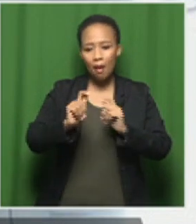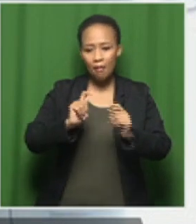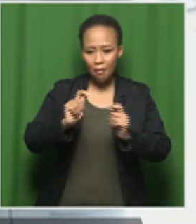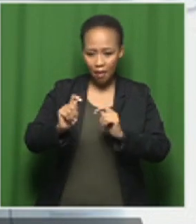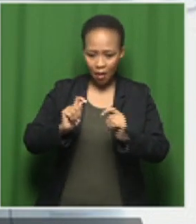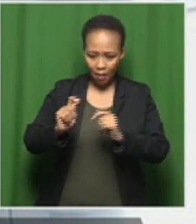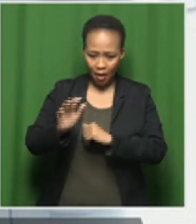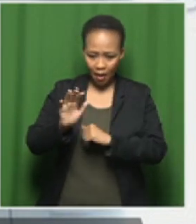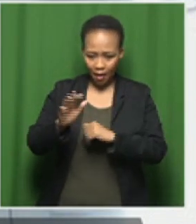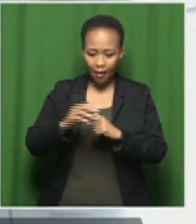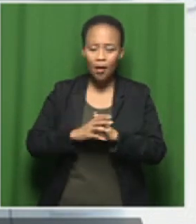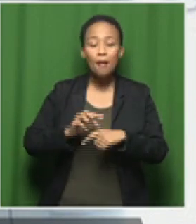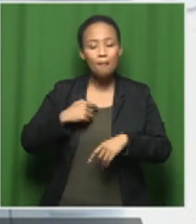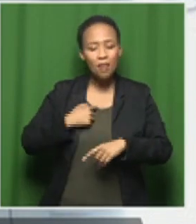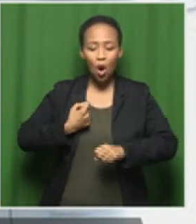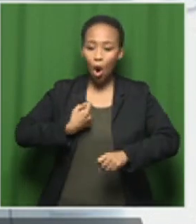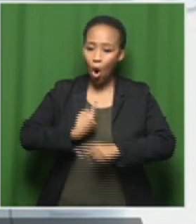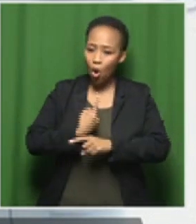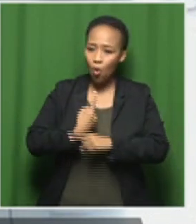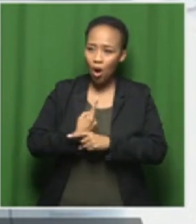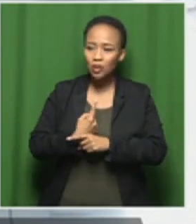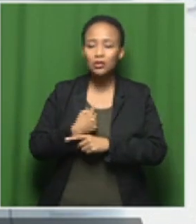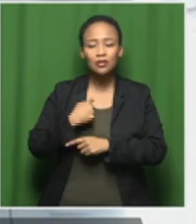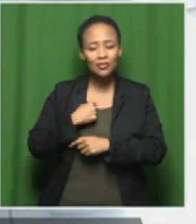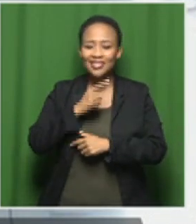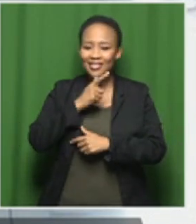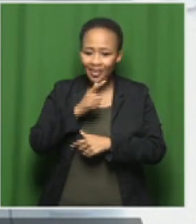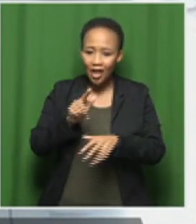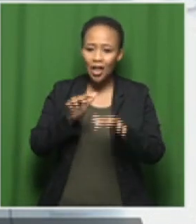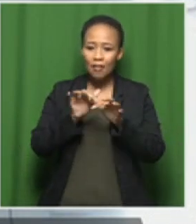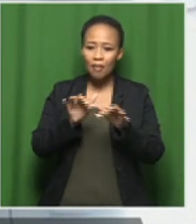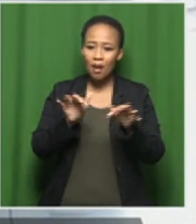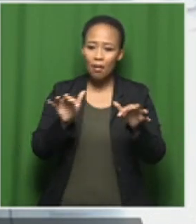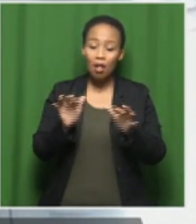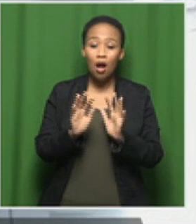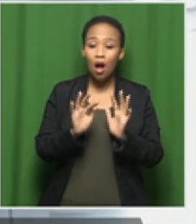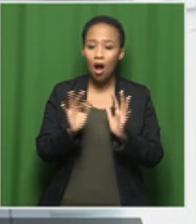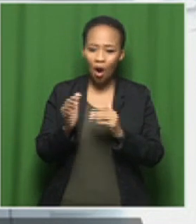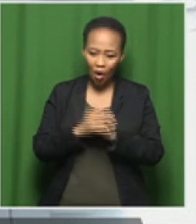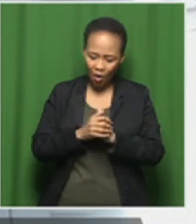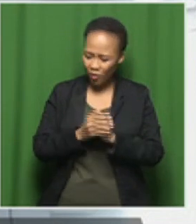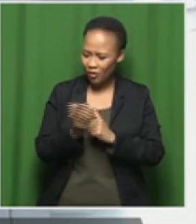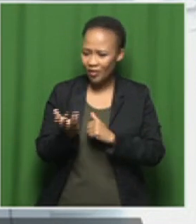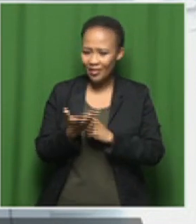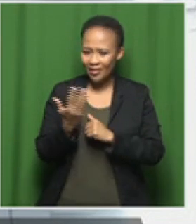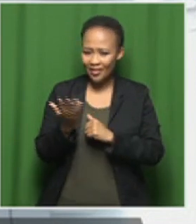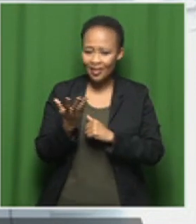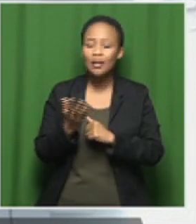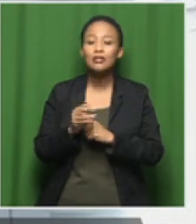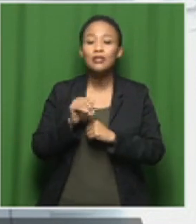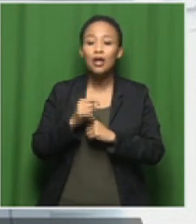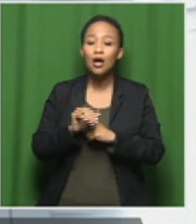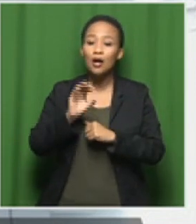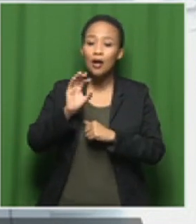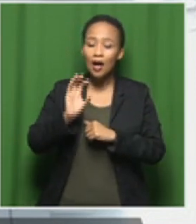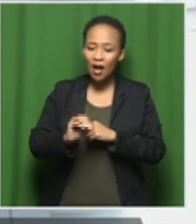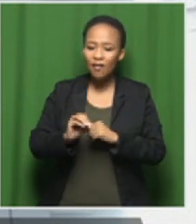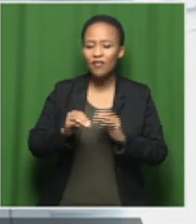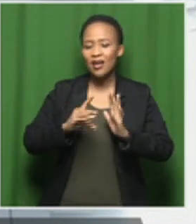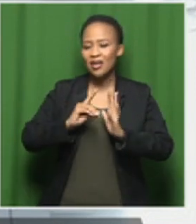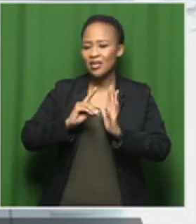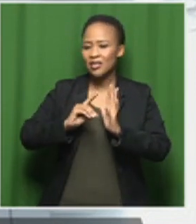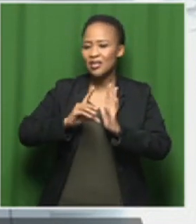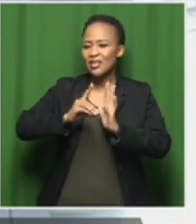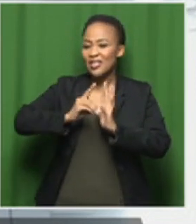that I always try and tell people when they're trying to, and I see it on Twitter a lot, critique designer prices. I think it's